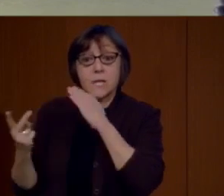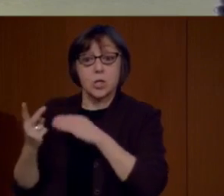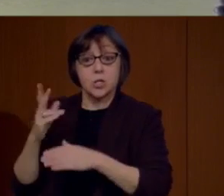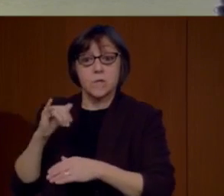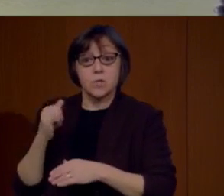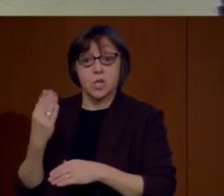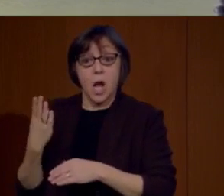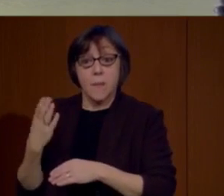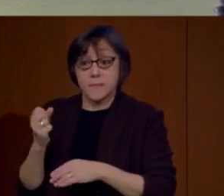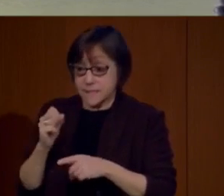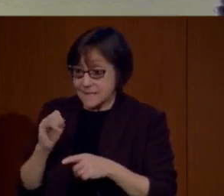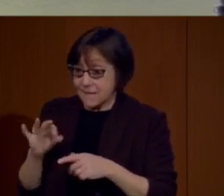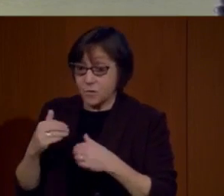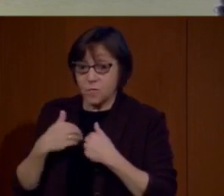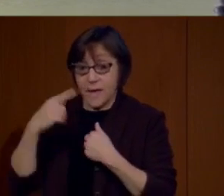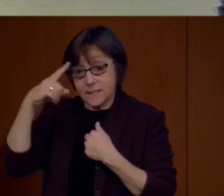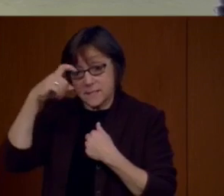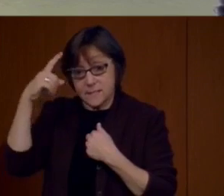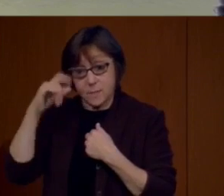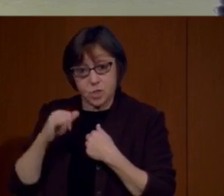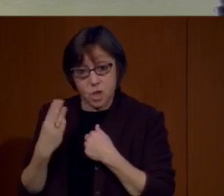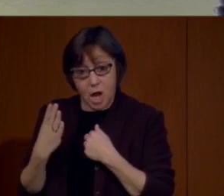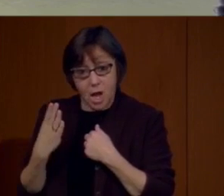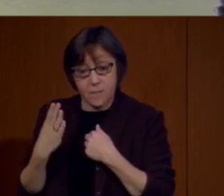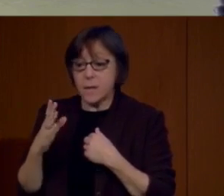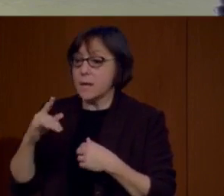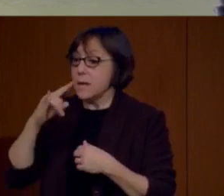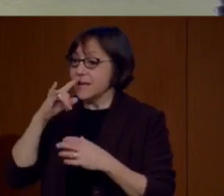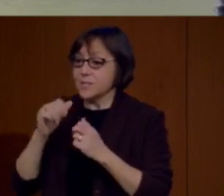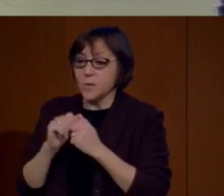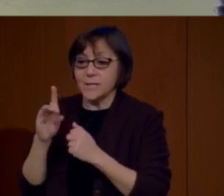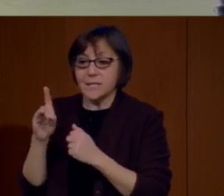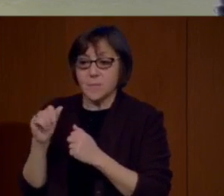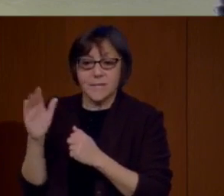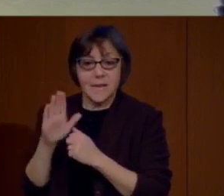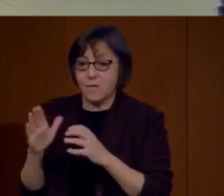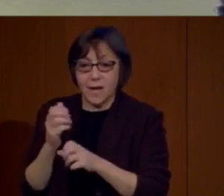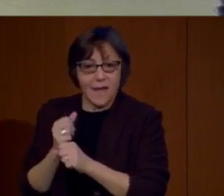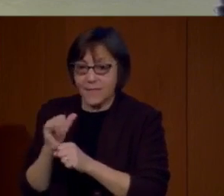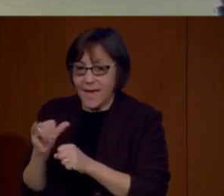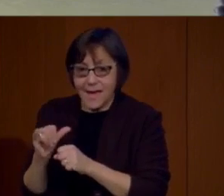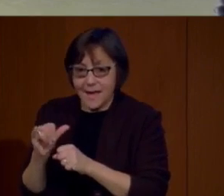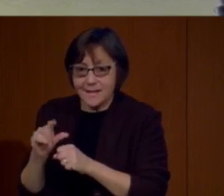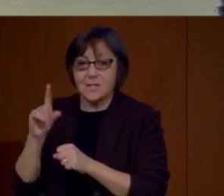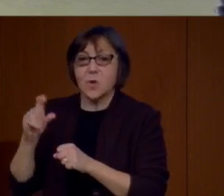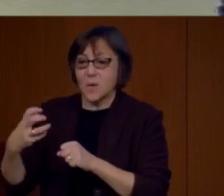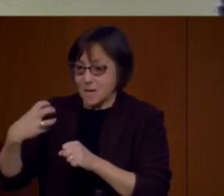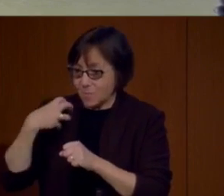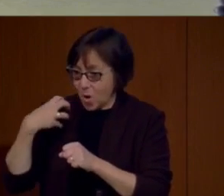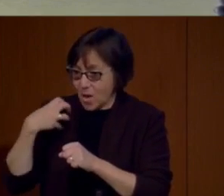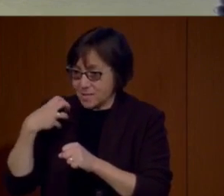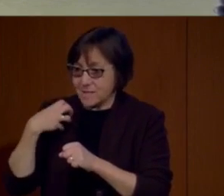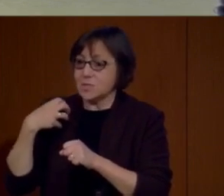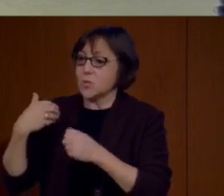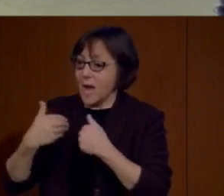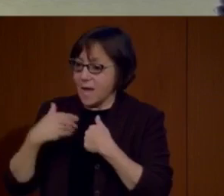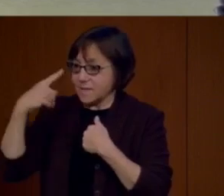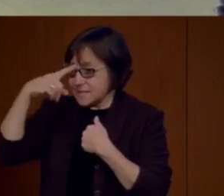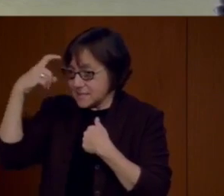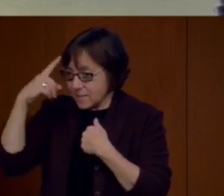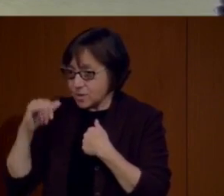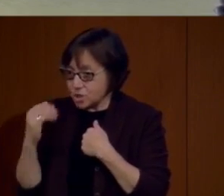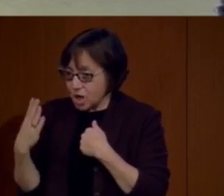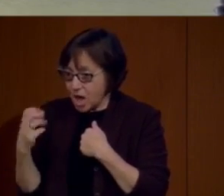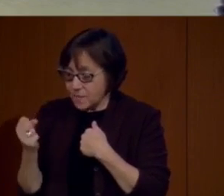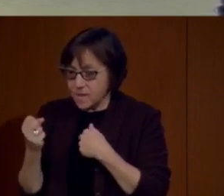is whether you had a summer job or an internship. Kids with disabilities don't ever get those. So we need employers to have these summer jobs.